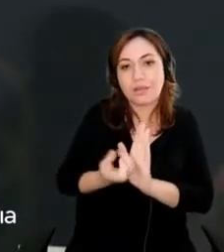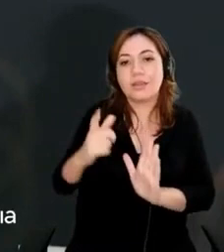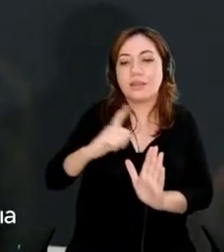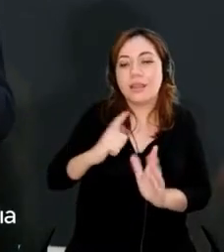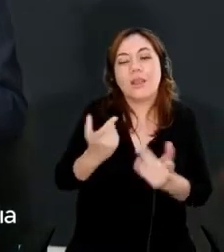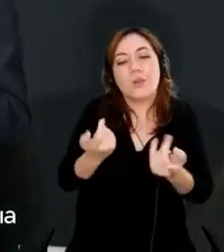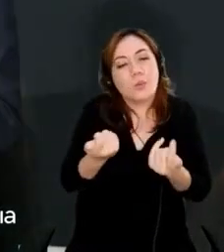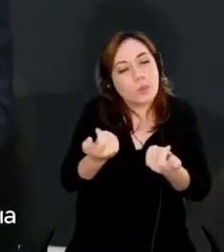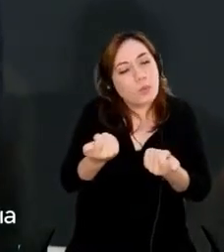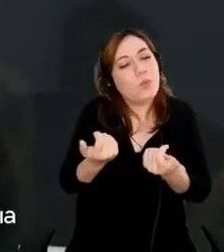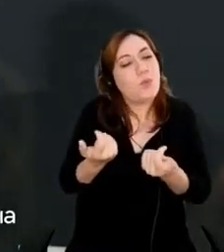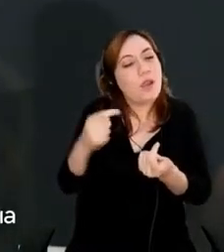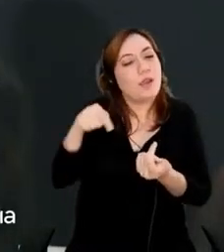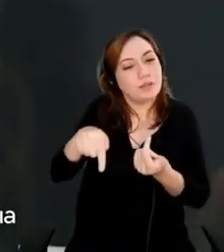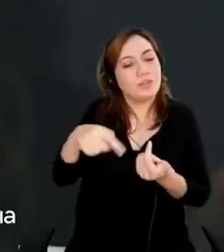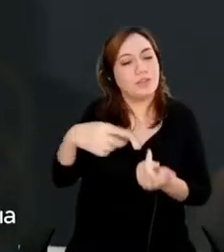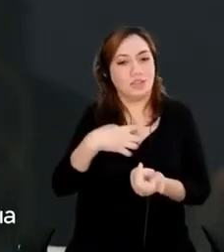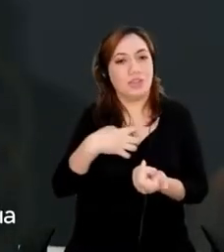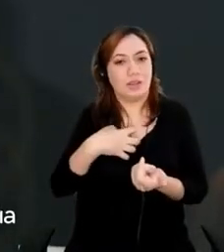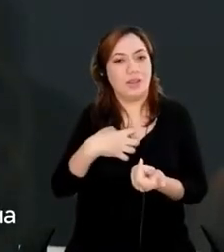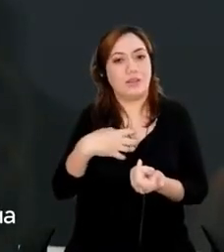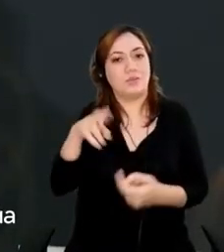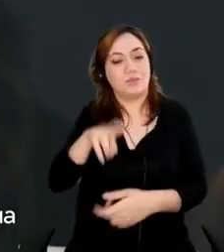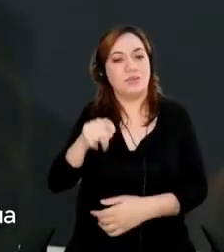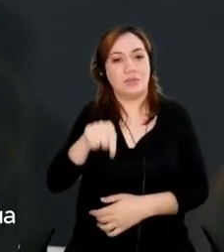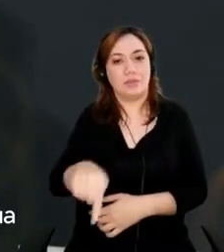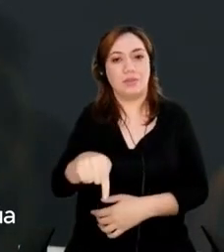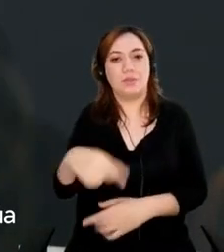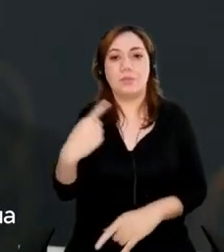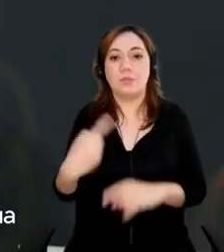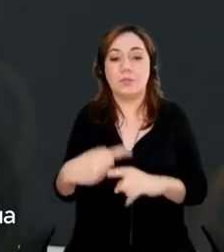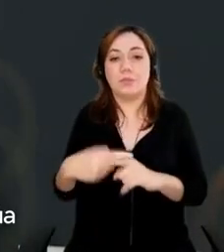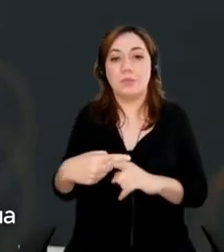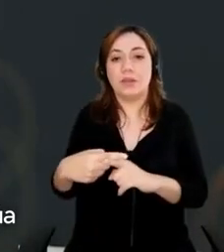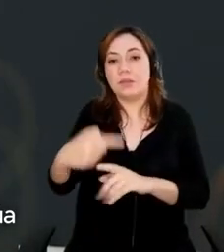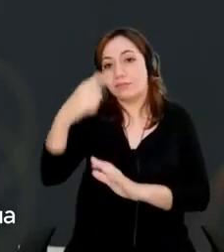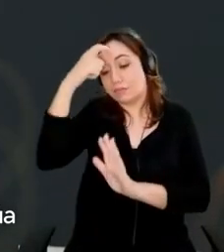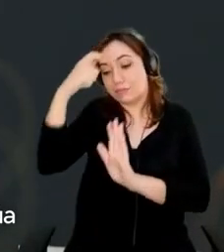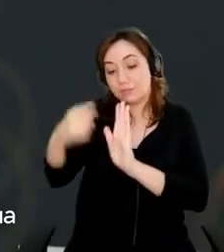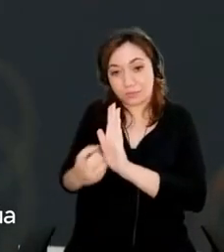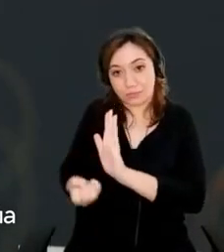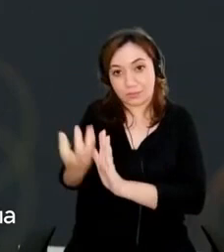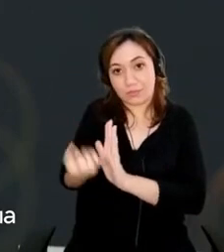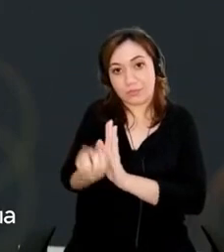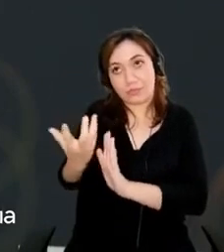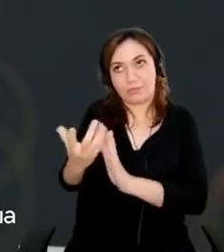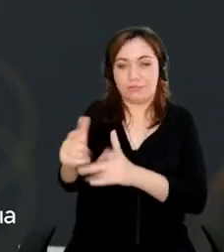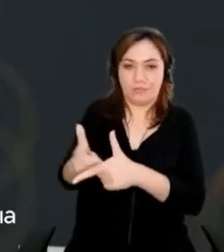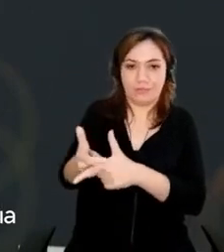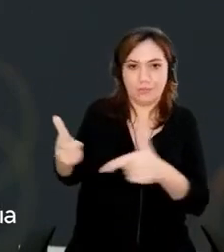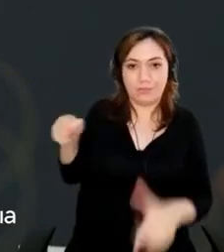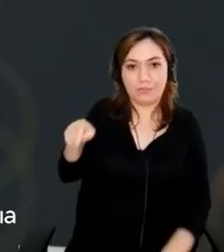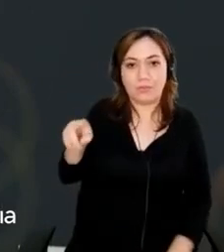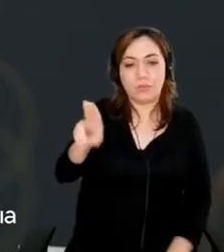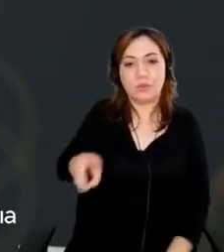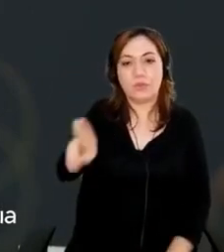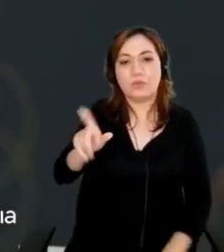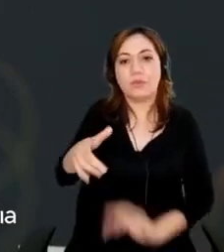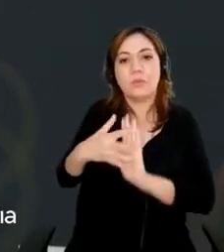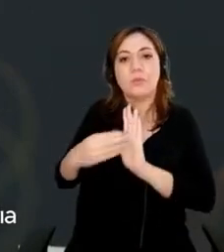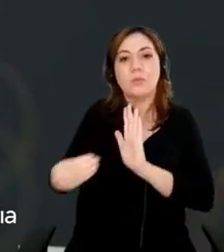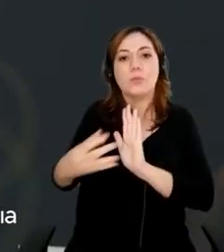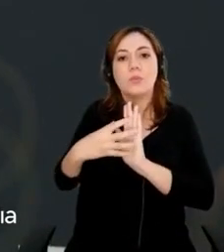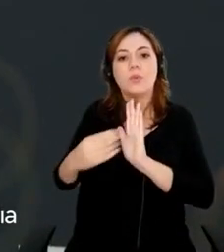play here, because with generative AI, usually, we're using a model that's provided by a third